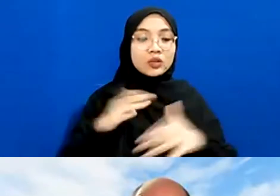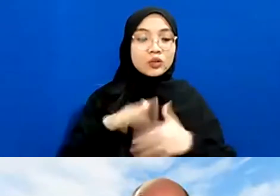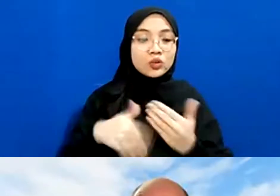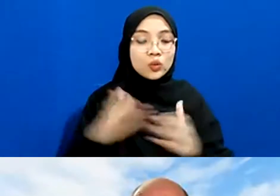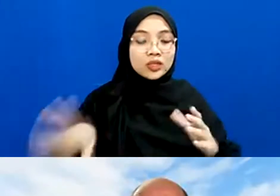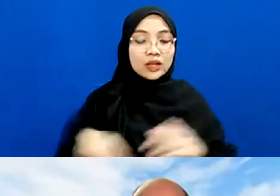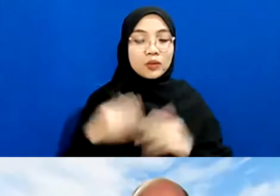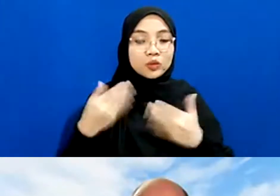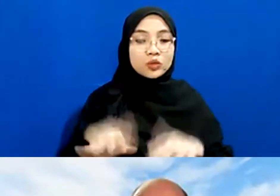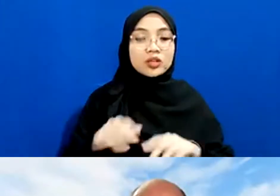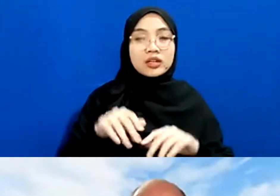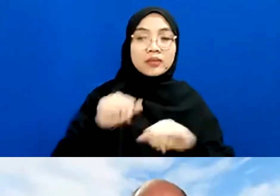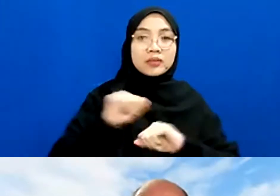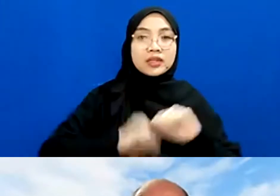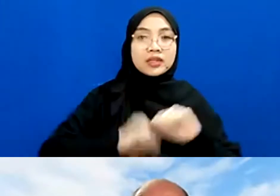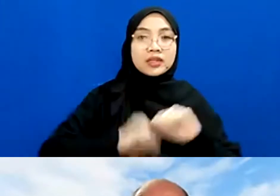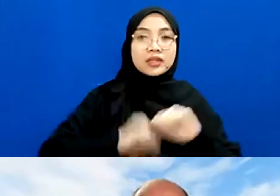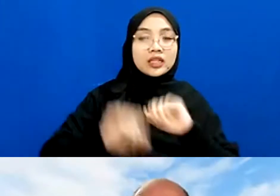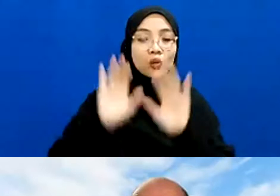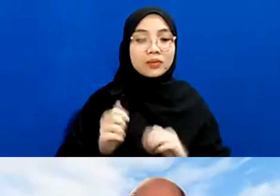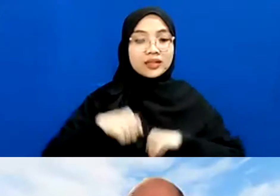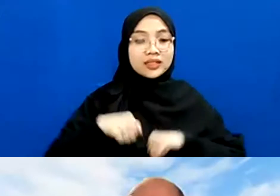wonderful summer course.